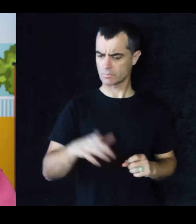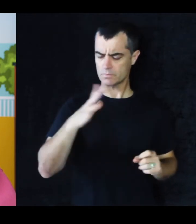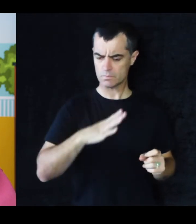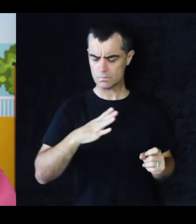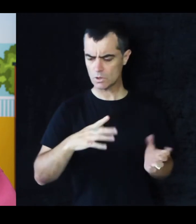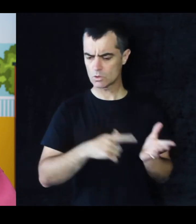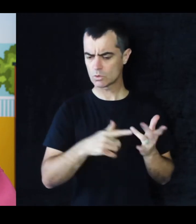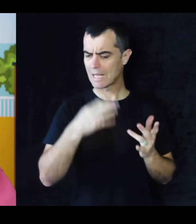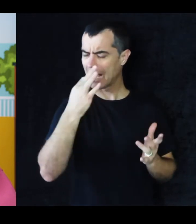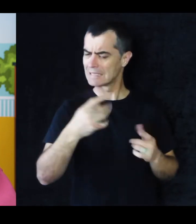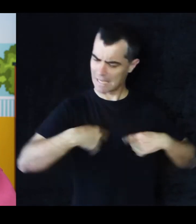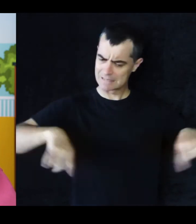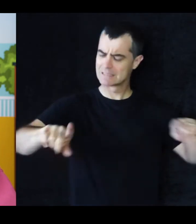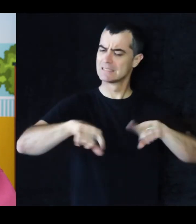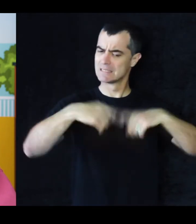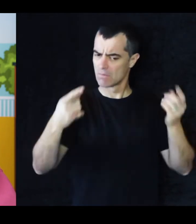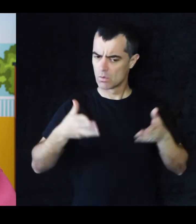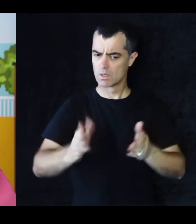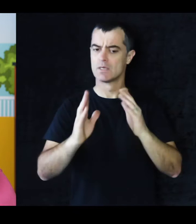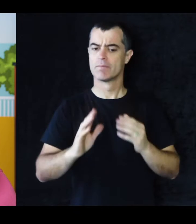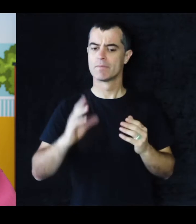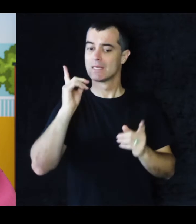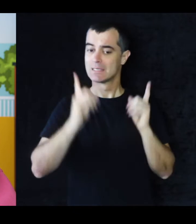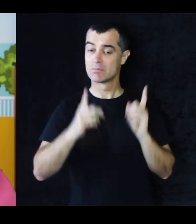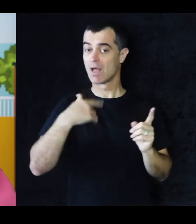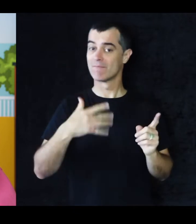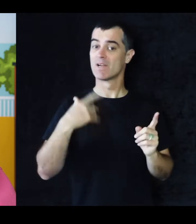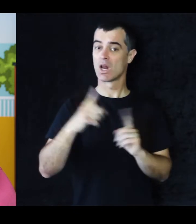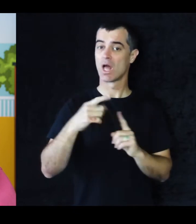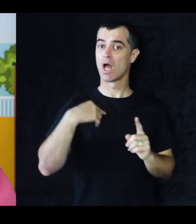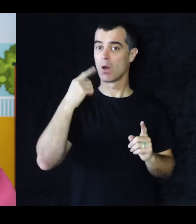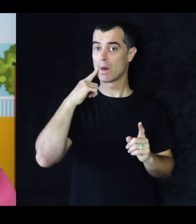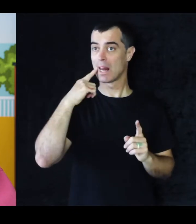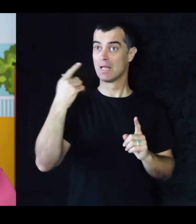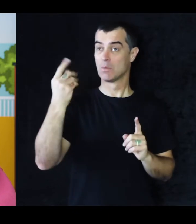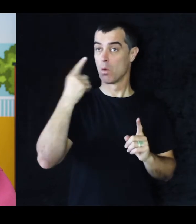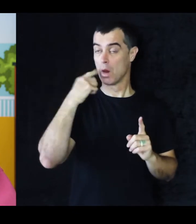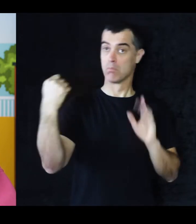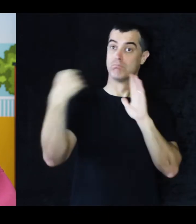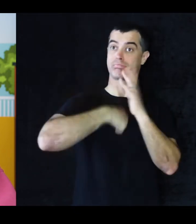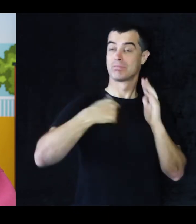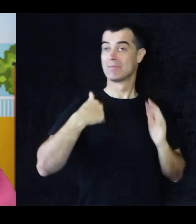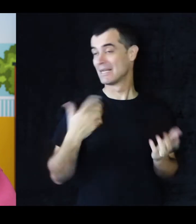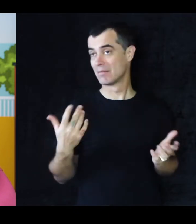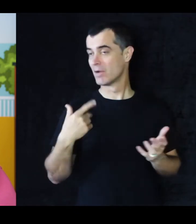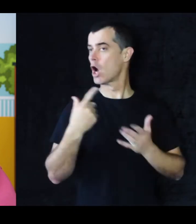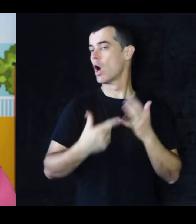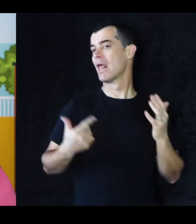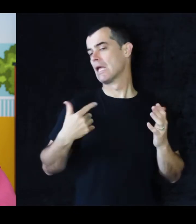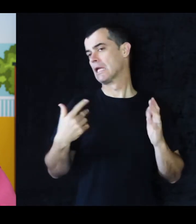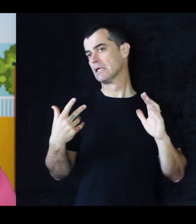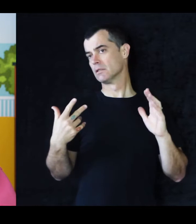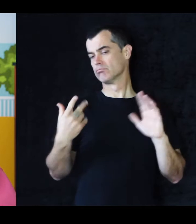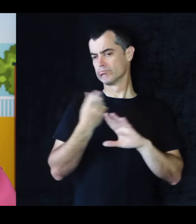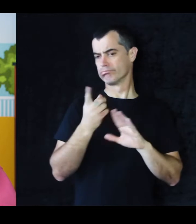that person. You need to ask us in a different way. Sometimes I feel like I'm going to get belted, but